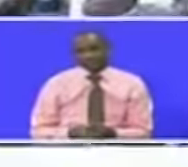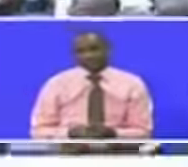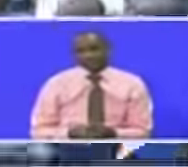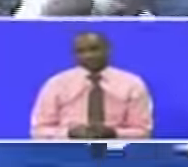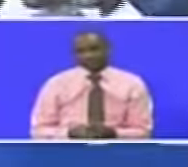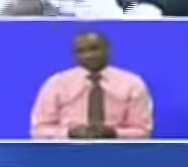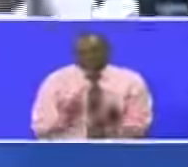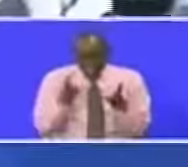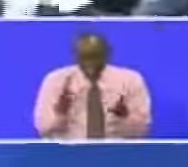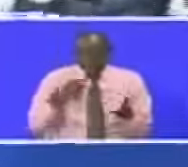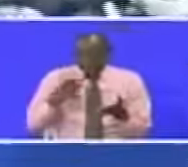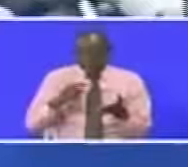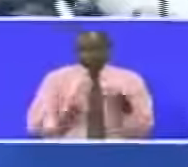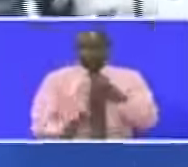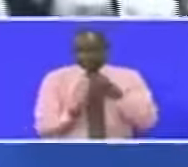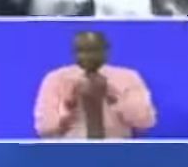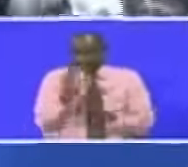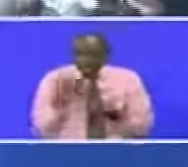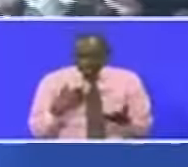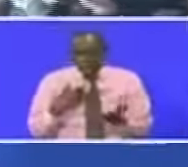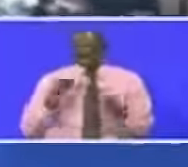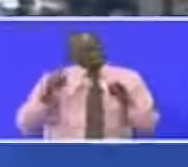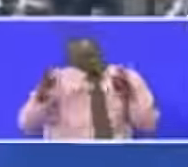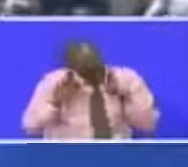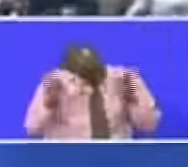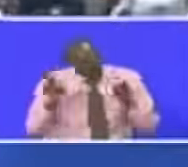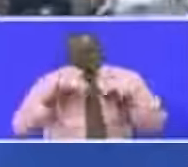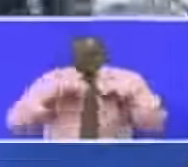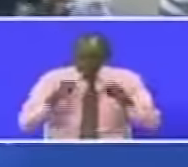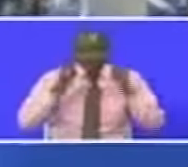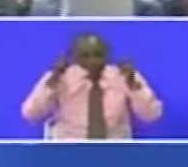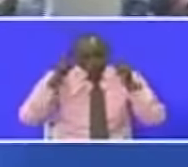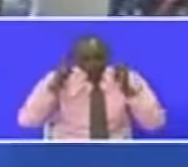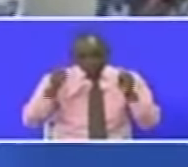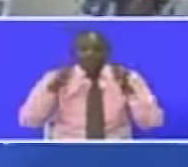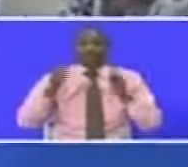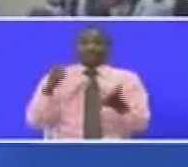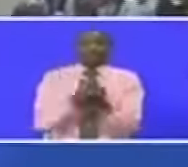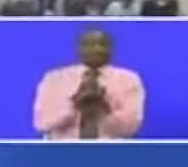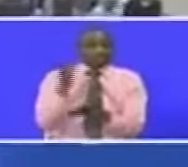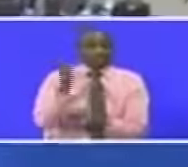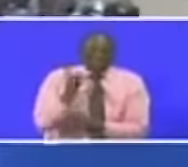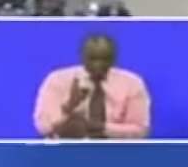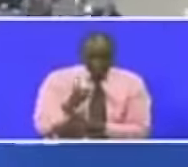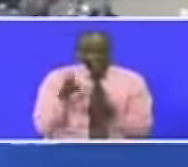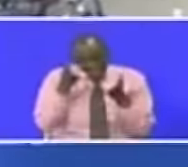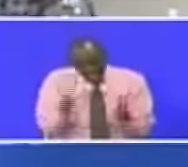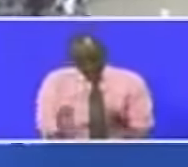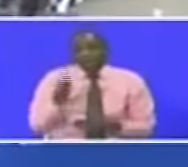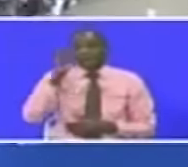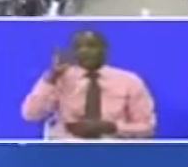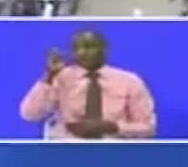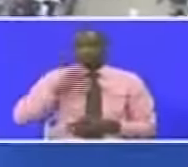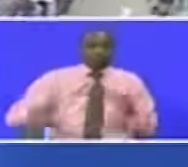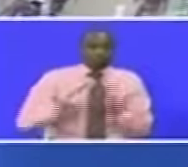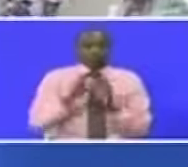Given that core leaders and their supporters are determined to continue holding demonstrations at adversary towers until IEBC commissioners